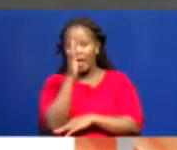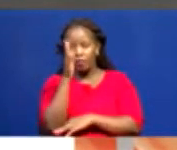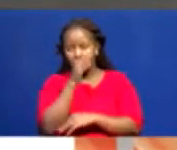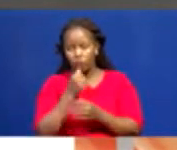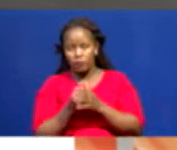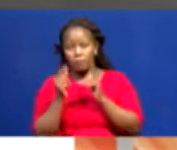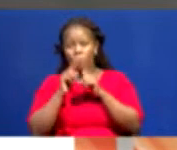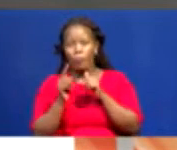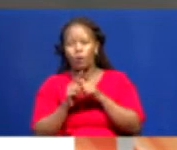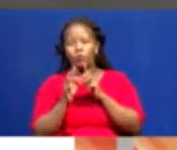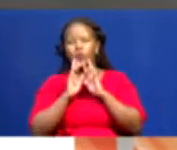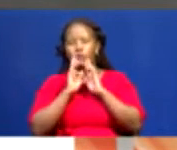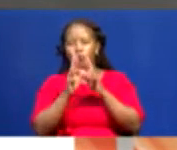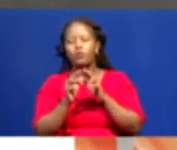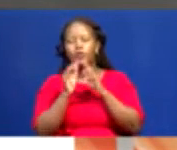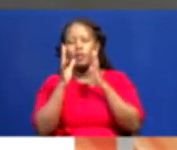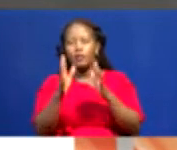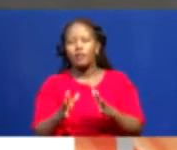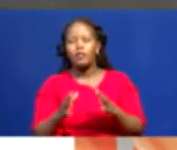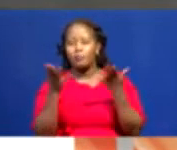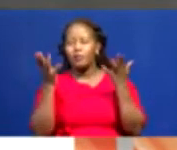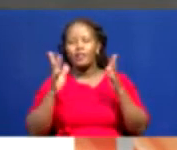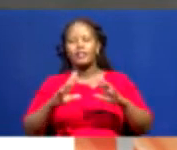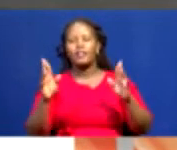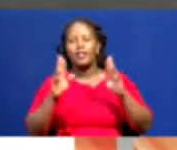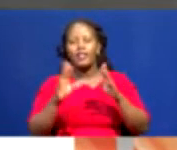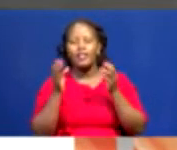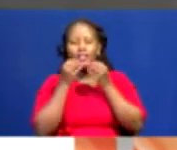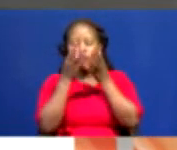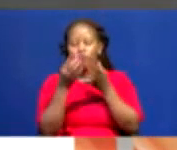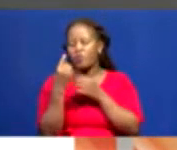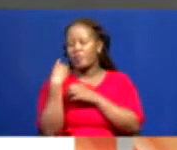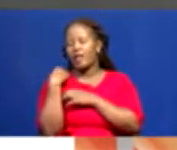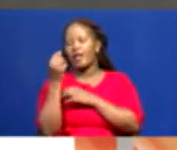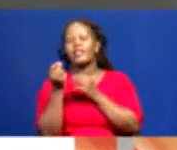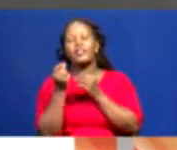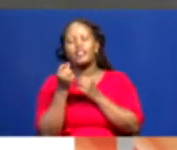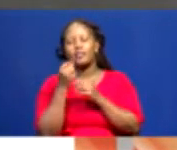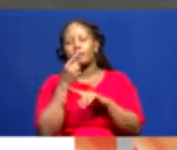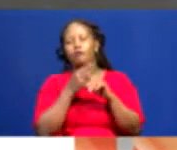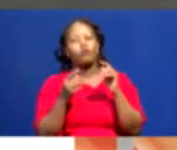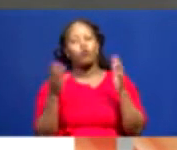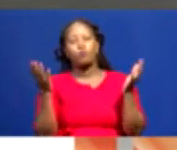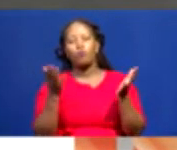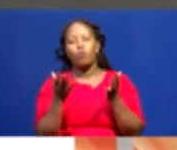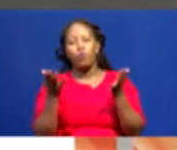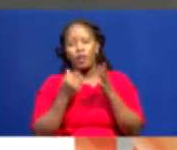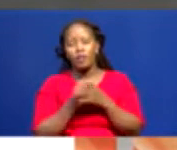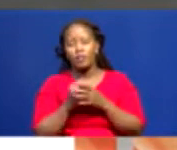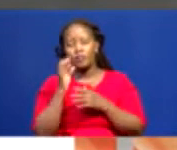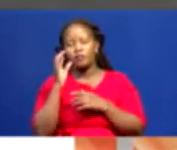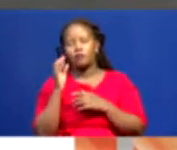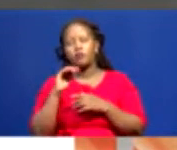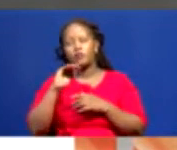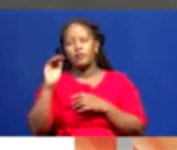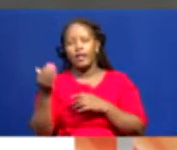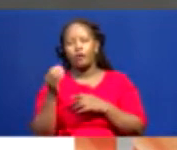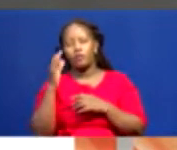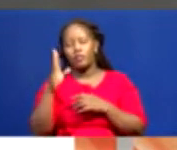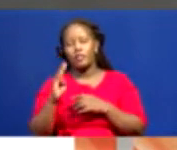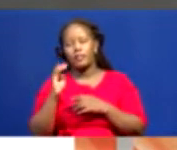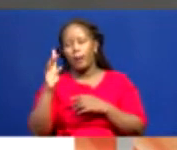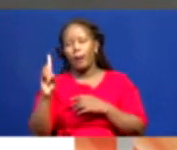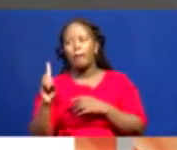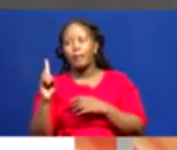And Beatrice Gatonye Ngetich is ready to bring us the latest updates from the Central Business District in the county of